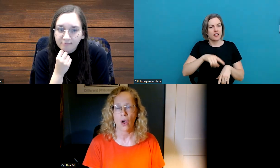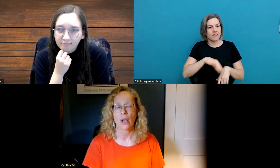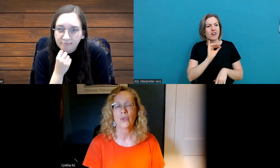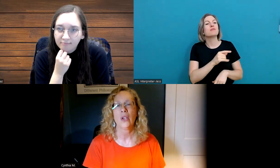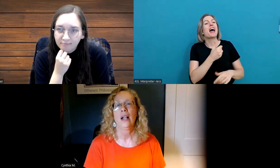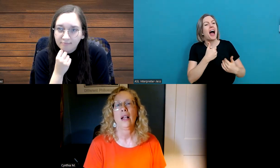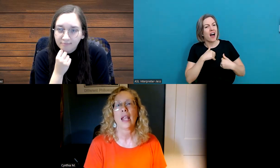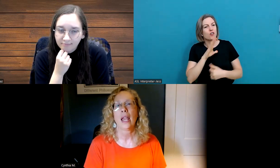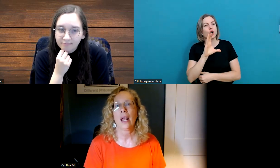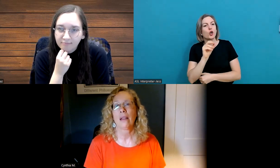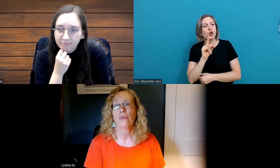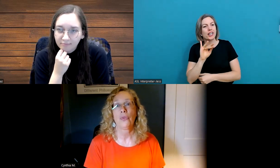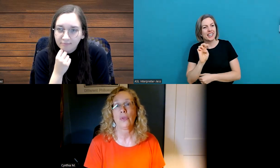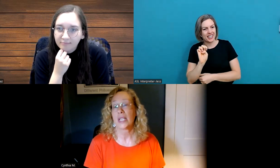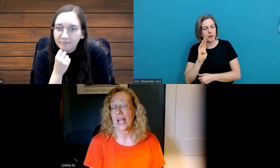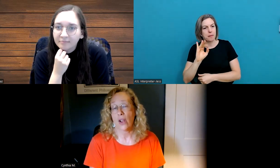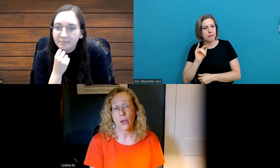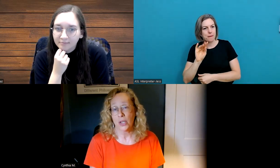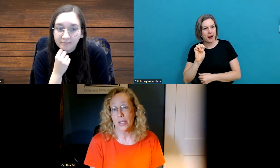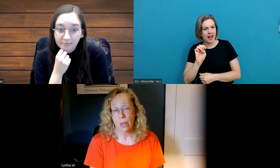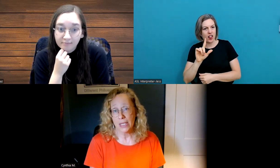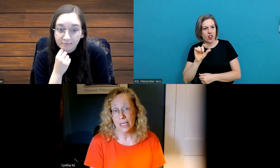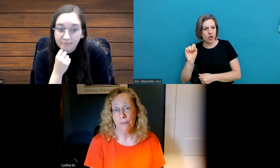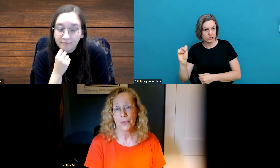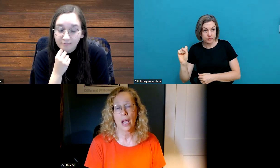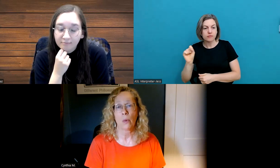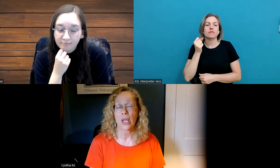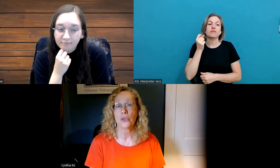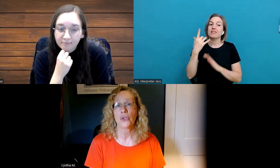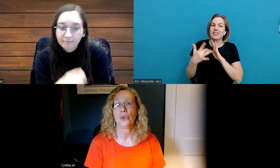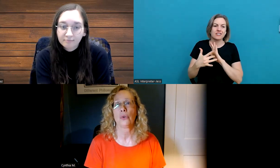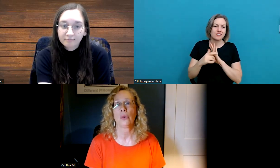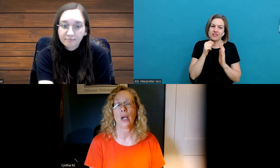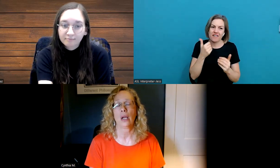bite loss, and the technology was limited. I